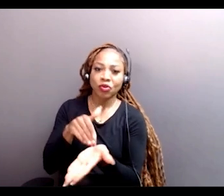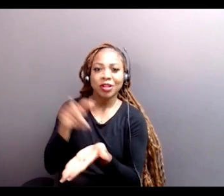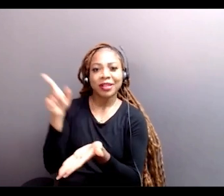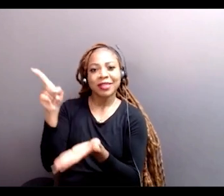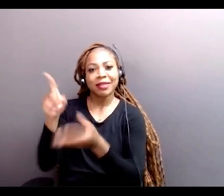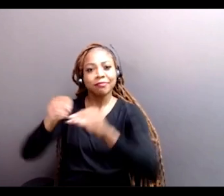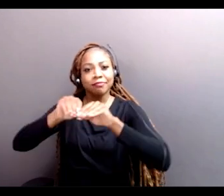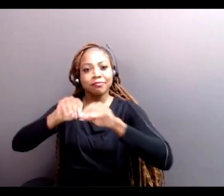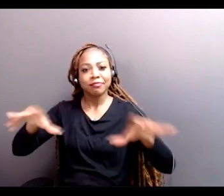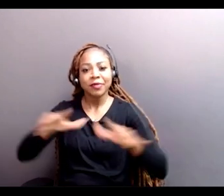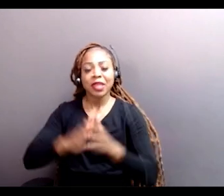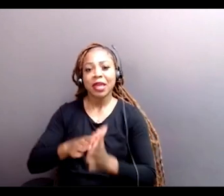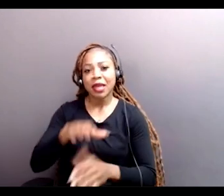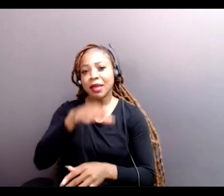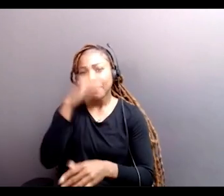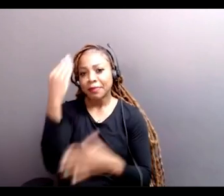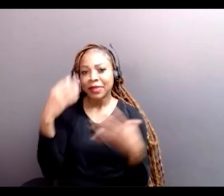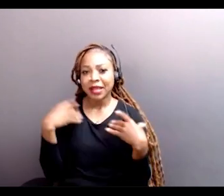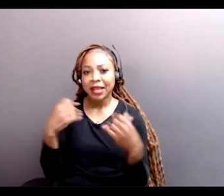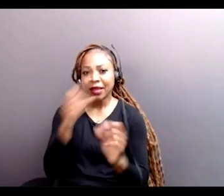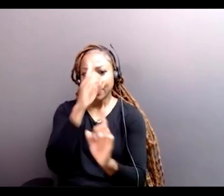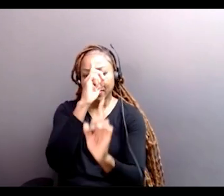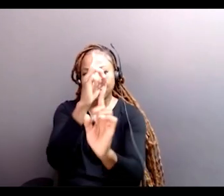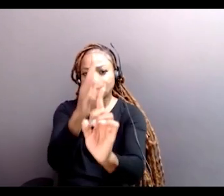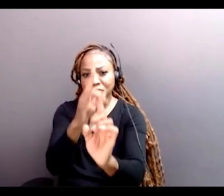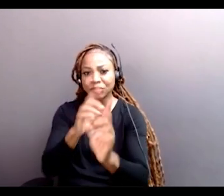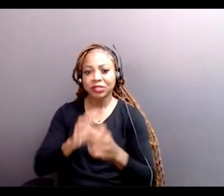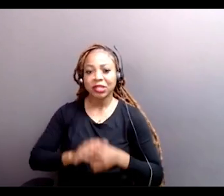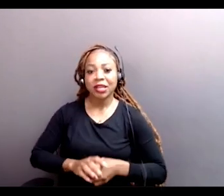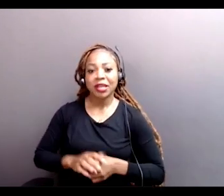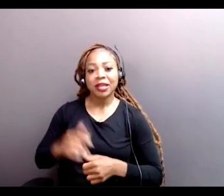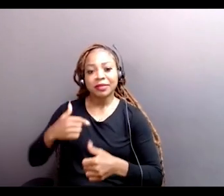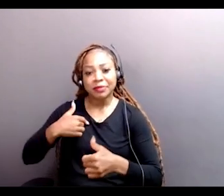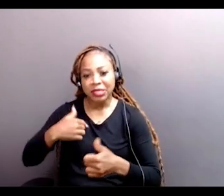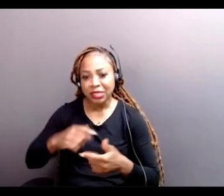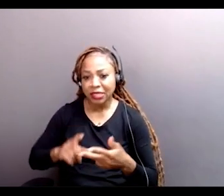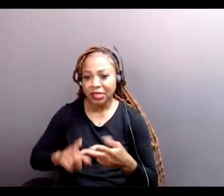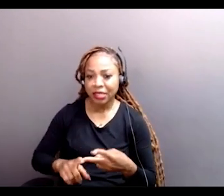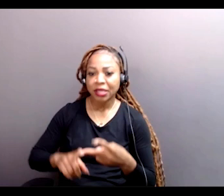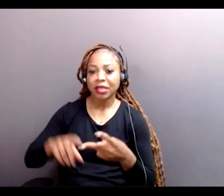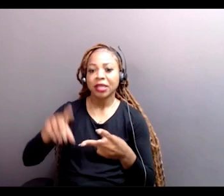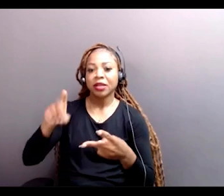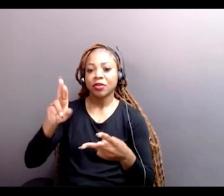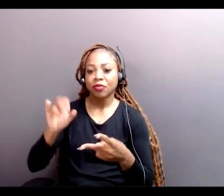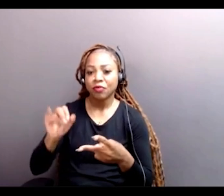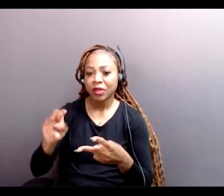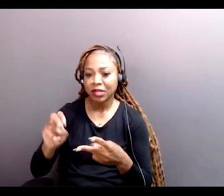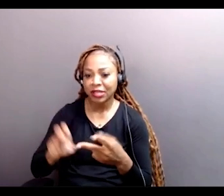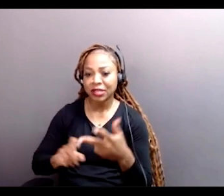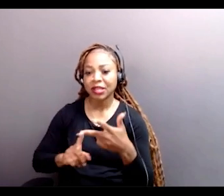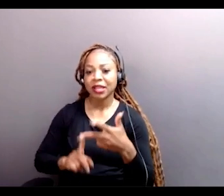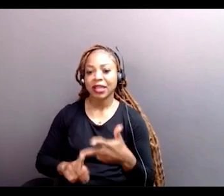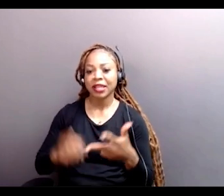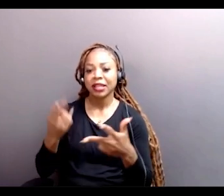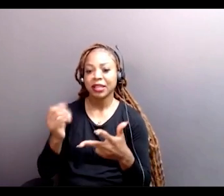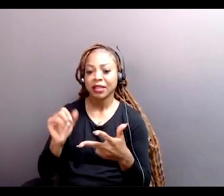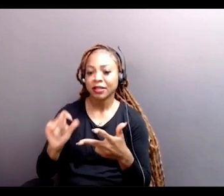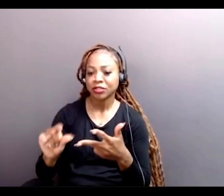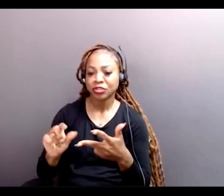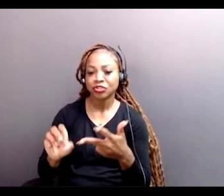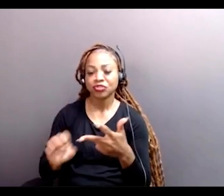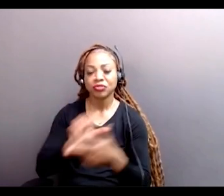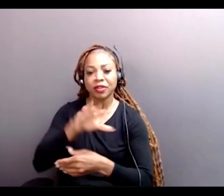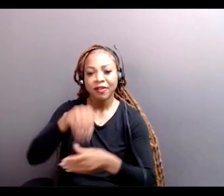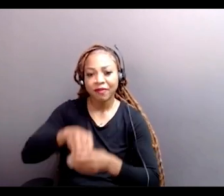Black Health Examination Objectives, and our team, Dr. Dryden, Dr. Norum, Dr. Barbara Hamilton Hinch, were absolutely involved